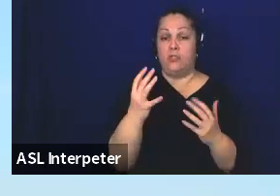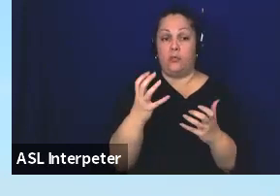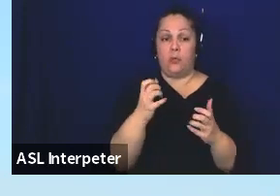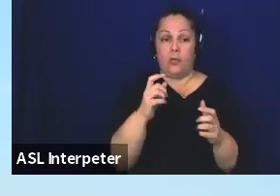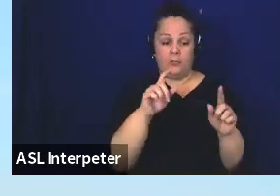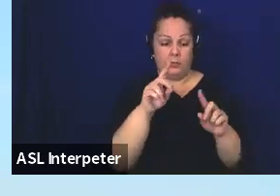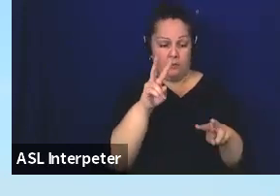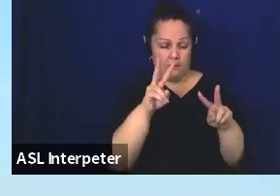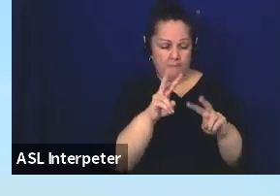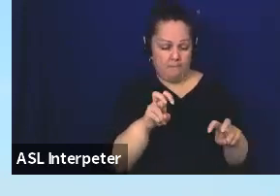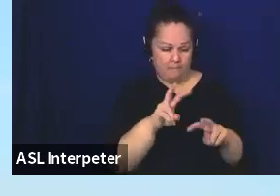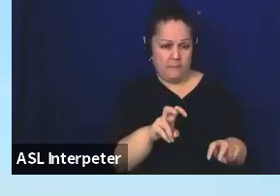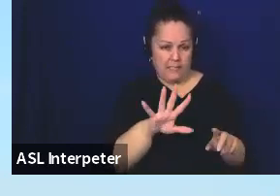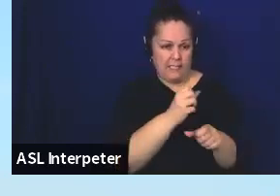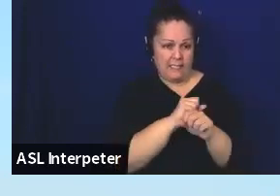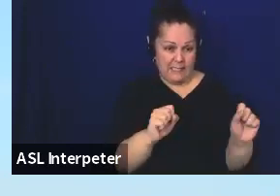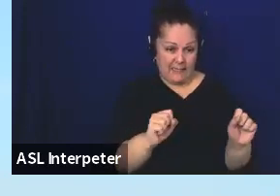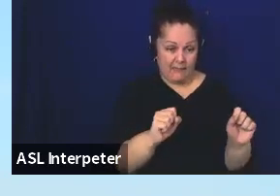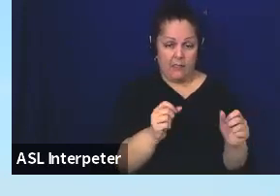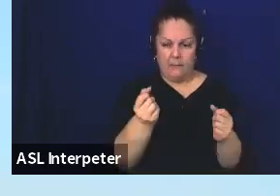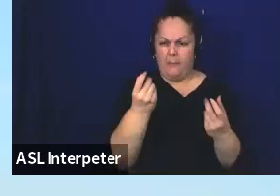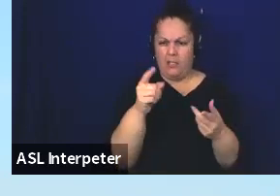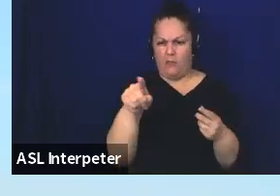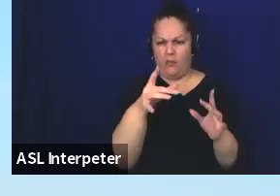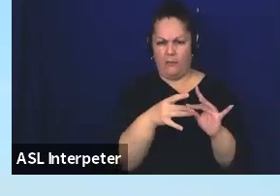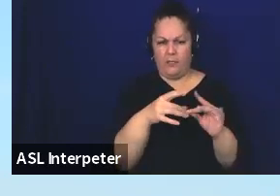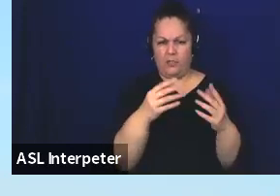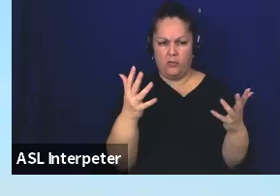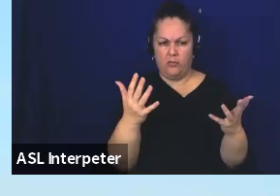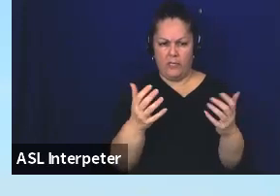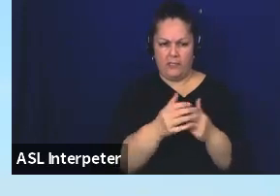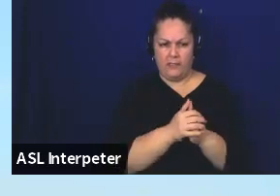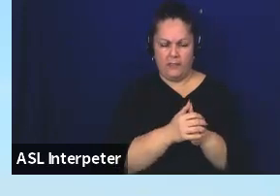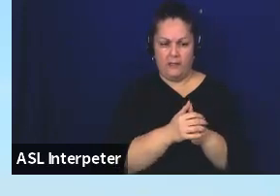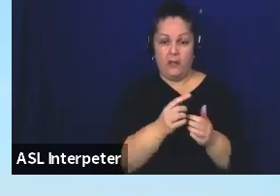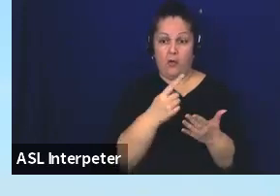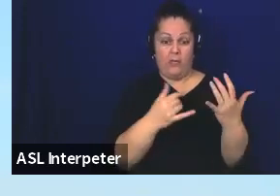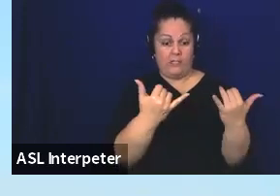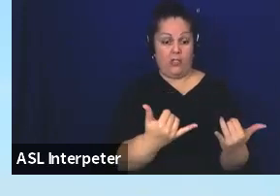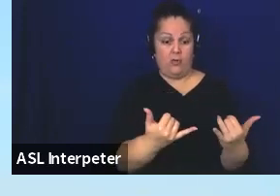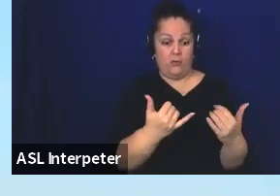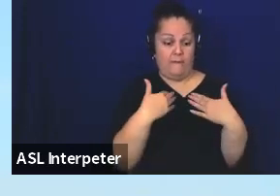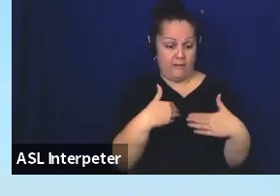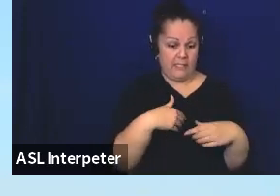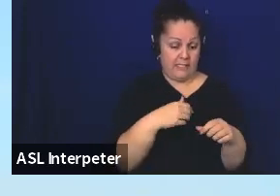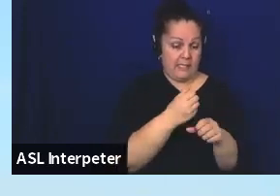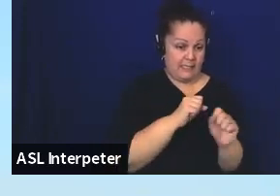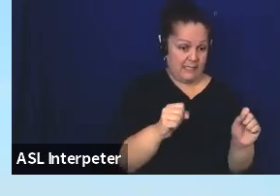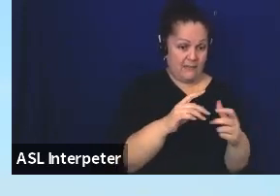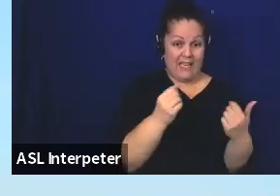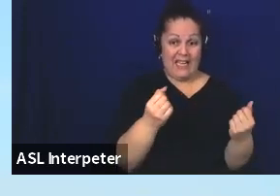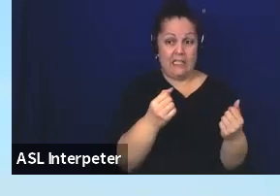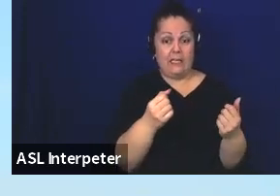that safety component, like many of you have already identified. What's the current physical safety and any pending